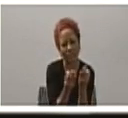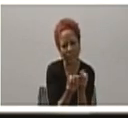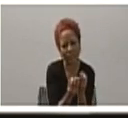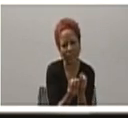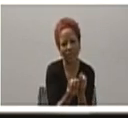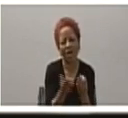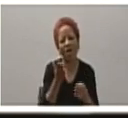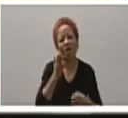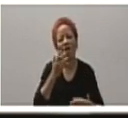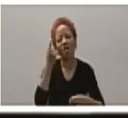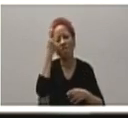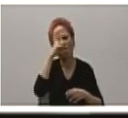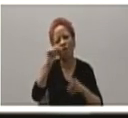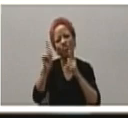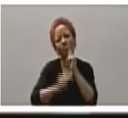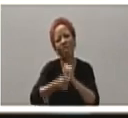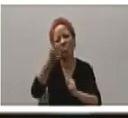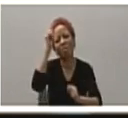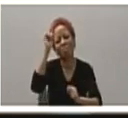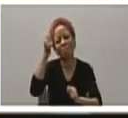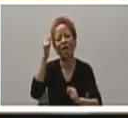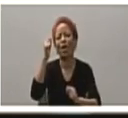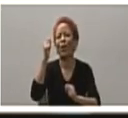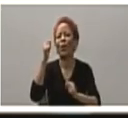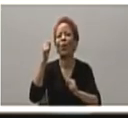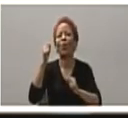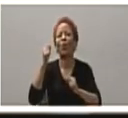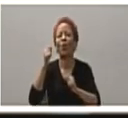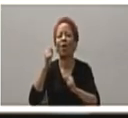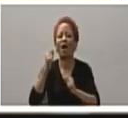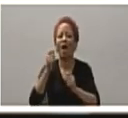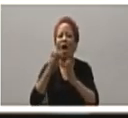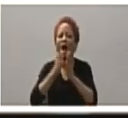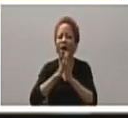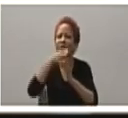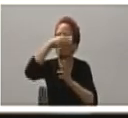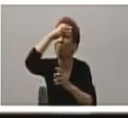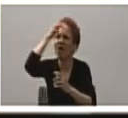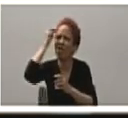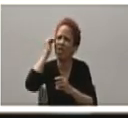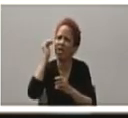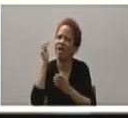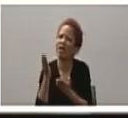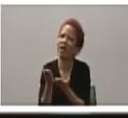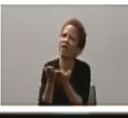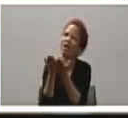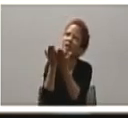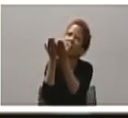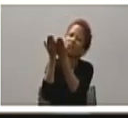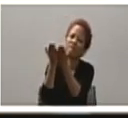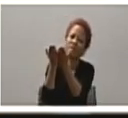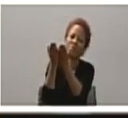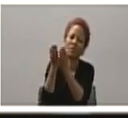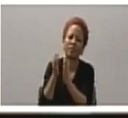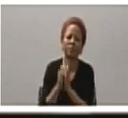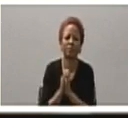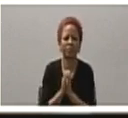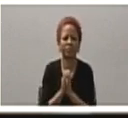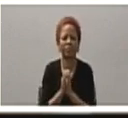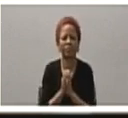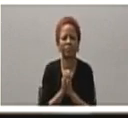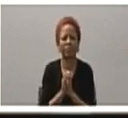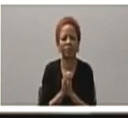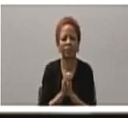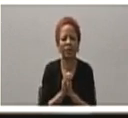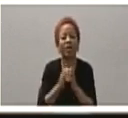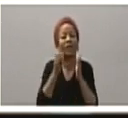also for our nation, for this beautiful country, Trinidad and Tobago. Let us pray that it may always remain in the